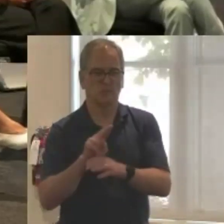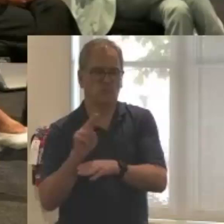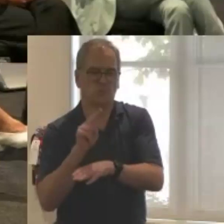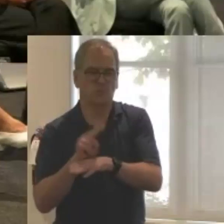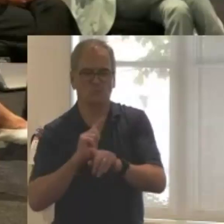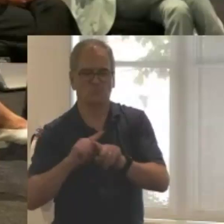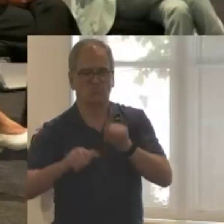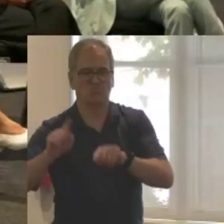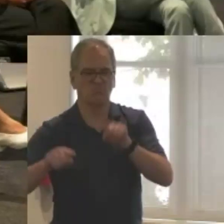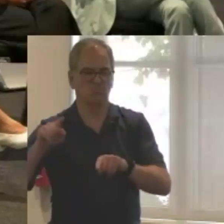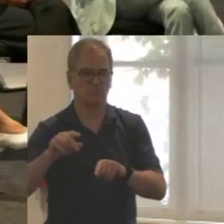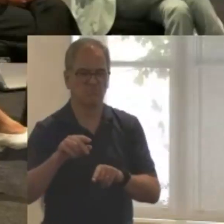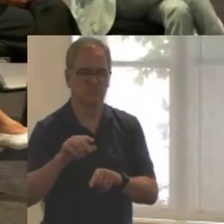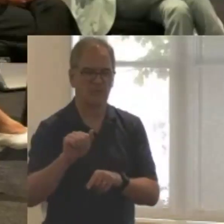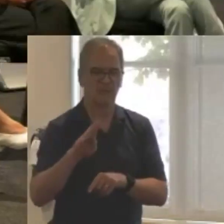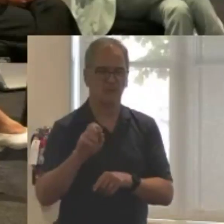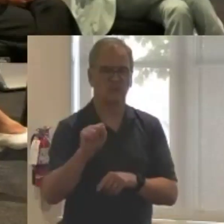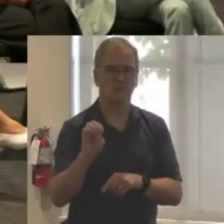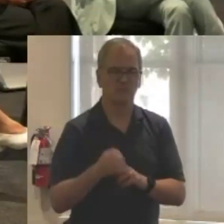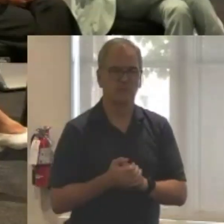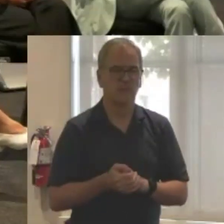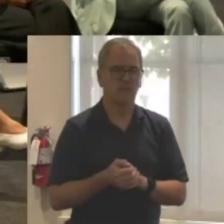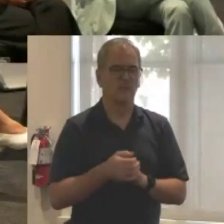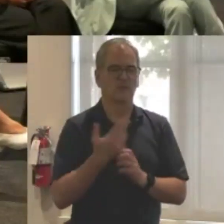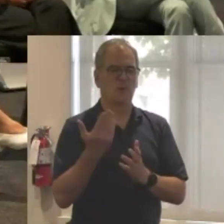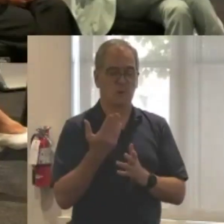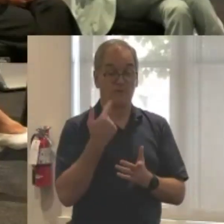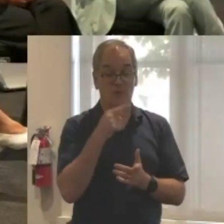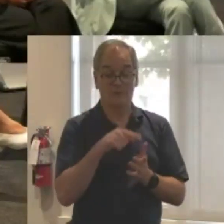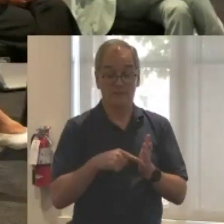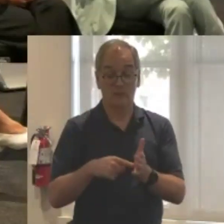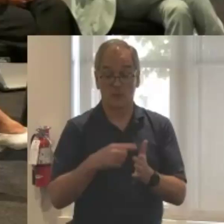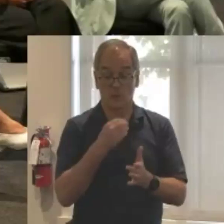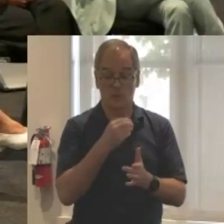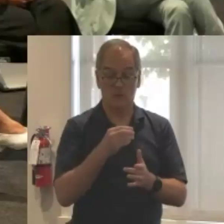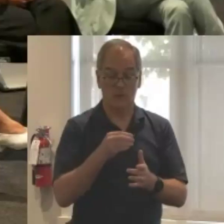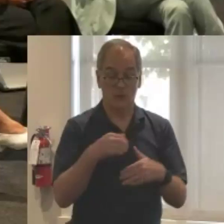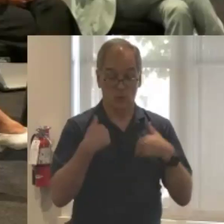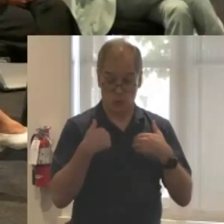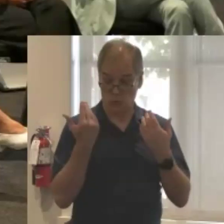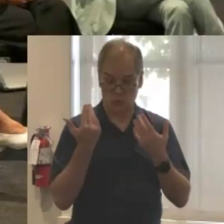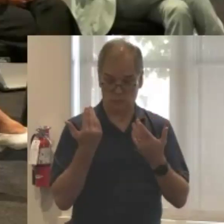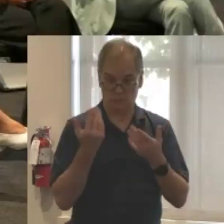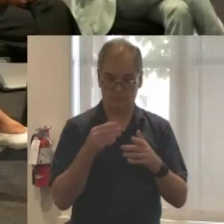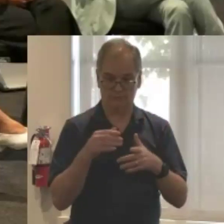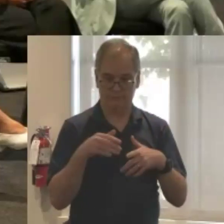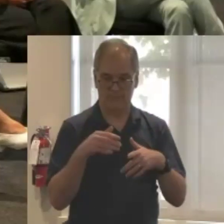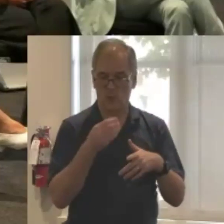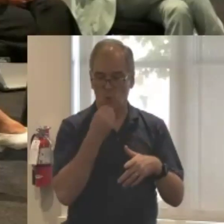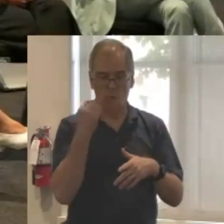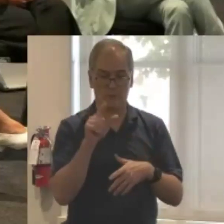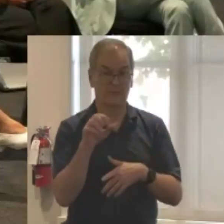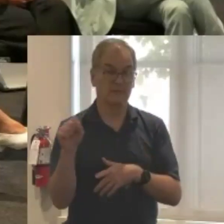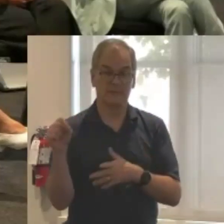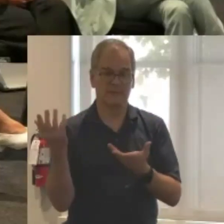in the population of homeless youth, and in amongst the homeless homeless youth